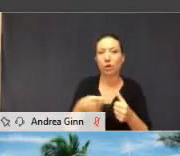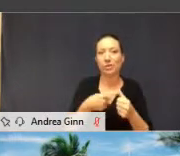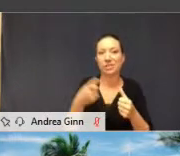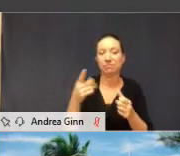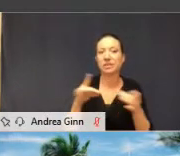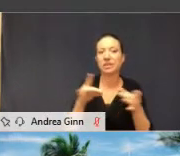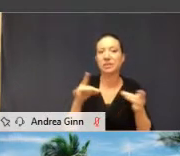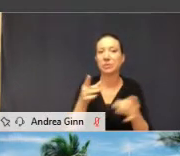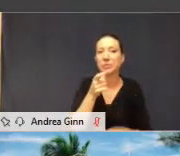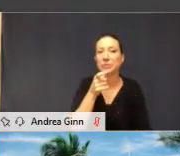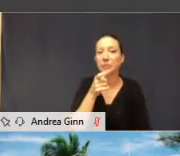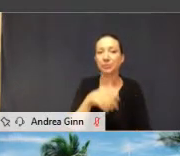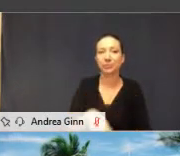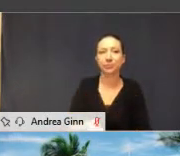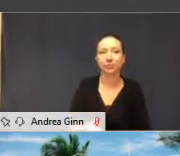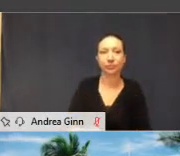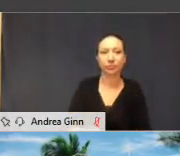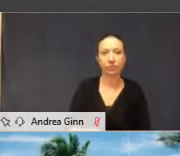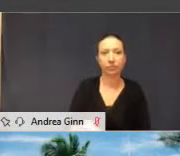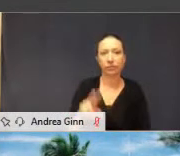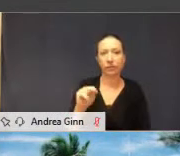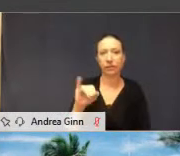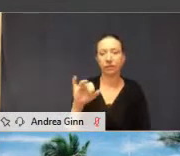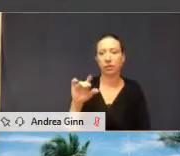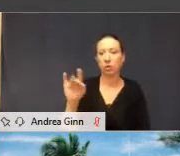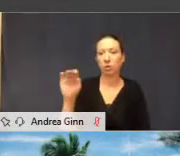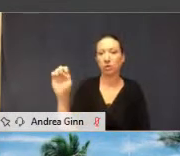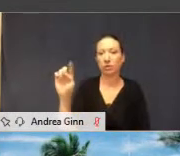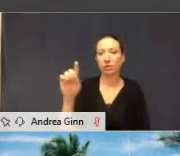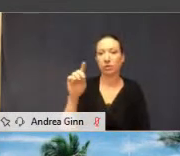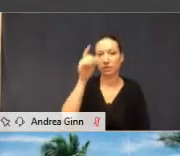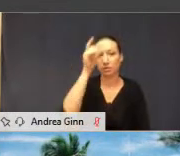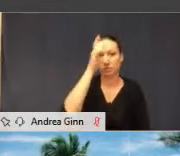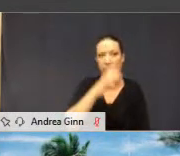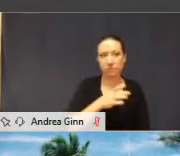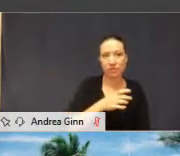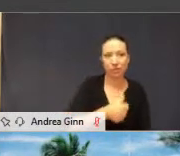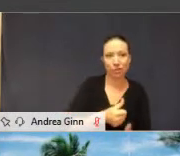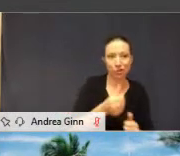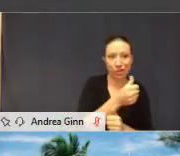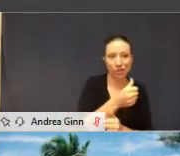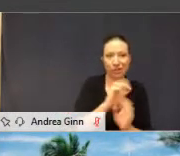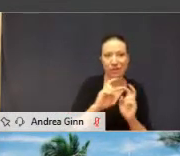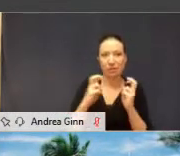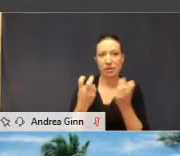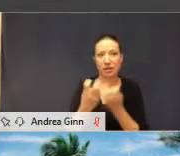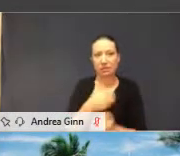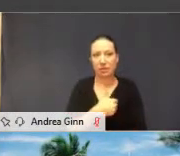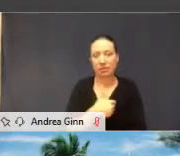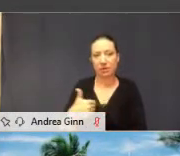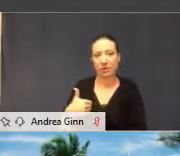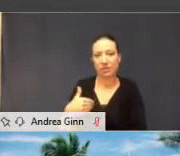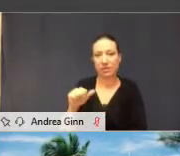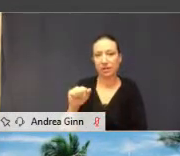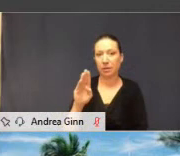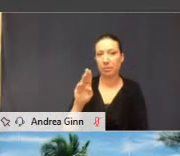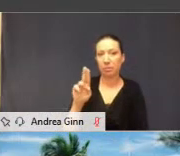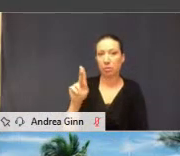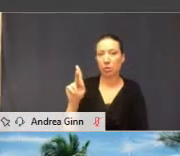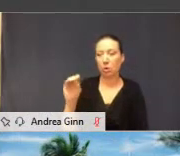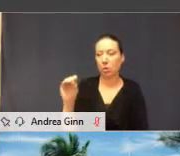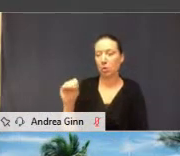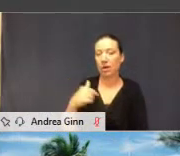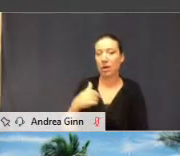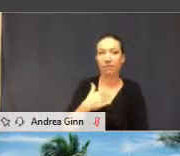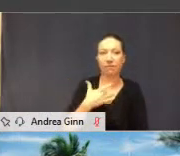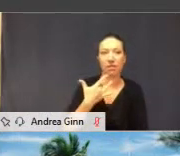So, Mr. Chair, members of the committee, Ebuko, I am so fortunate that we were able to bring him onto the Medicaid team. So I'm